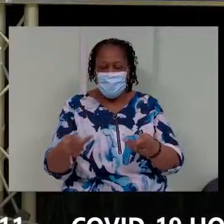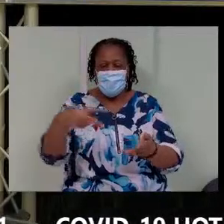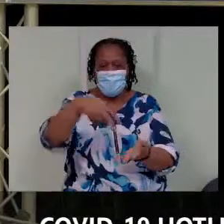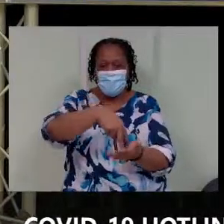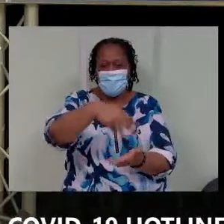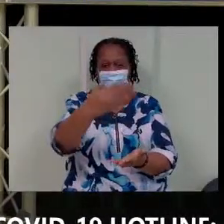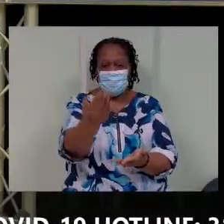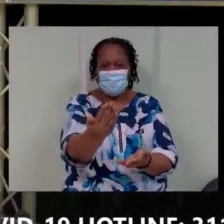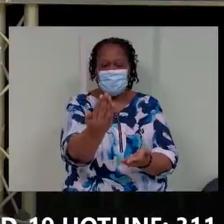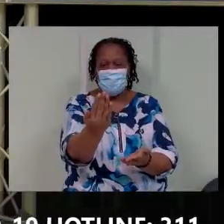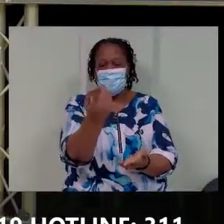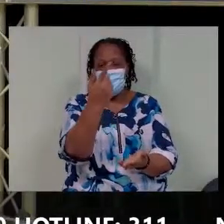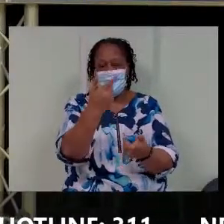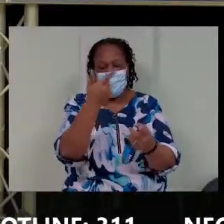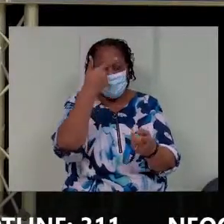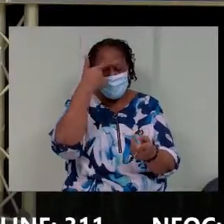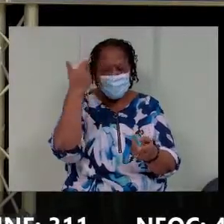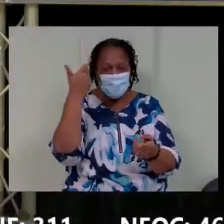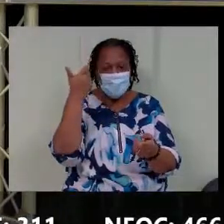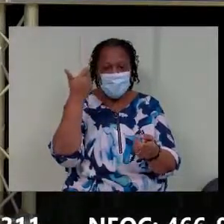masks with valves if you're around persons.